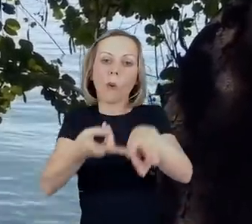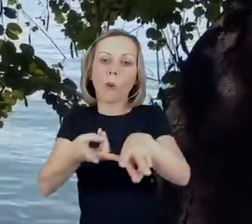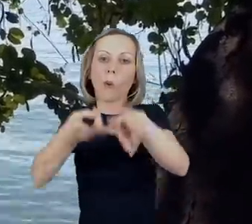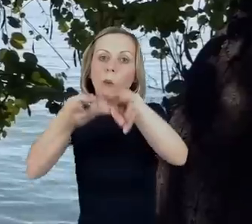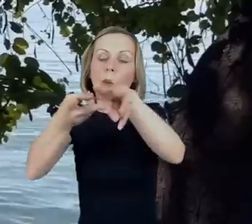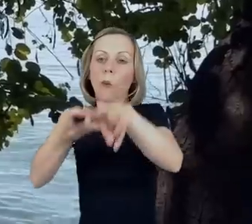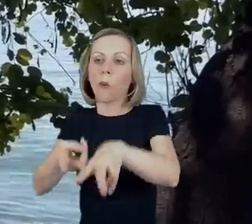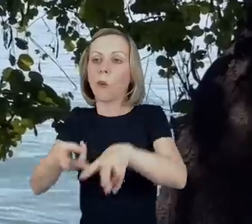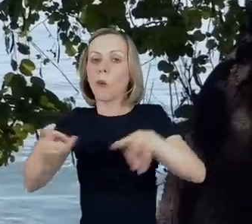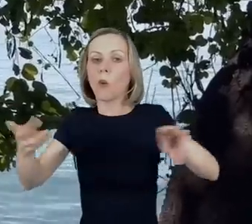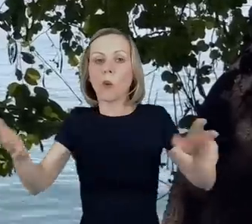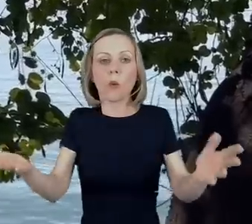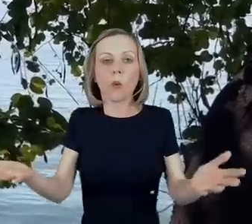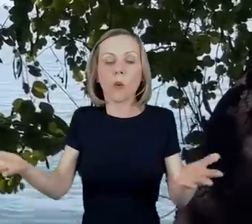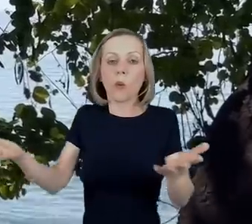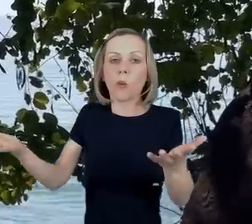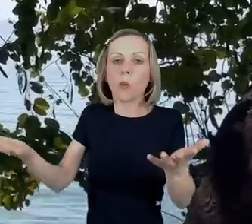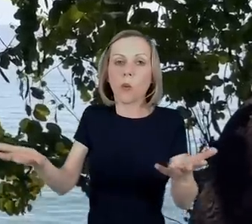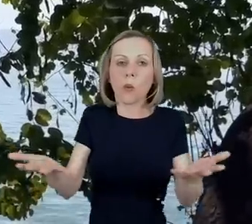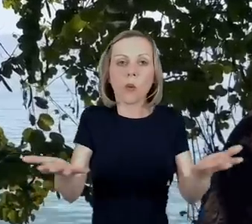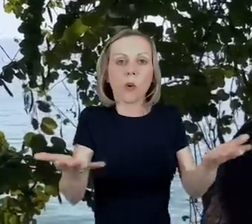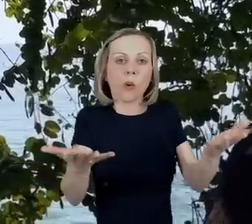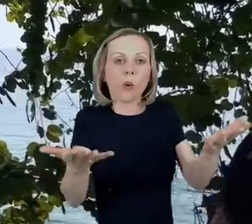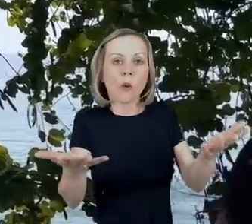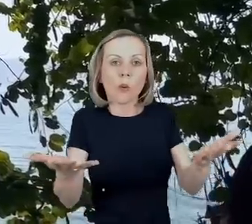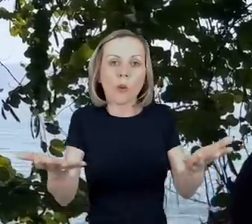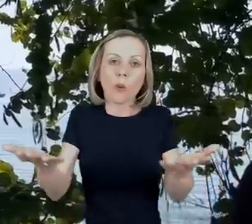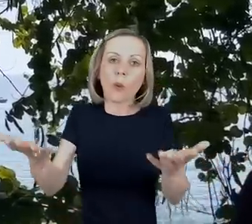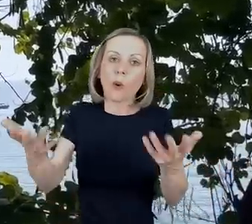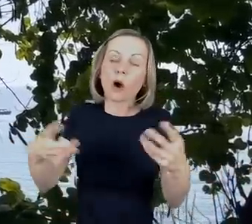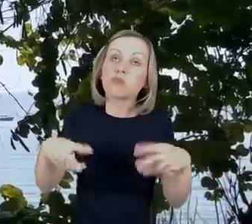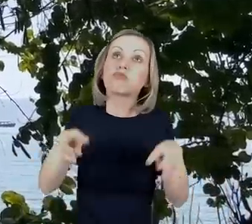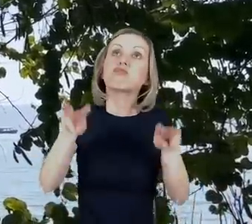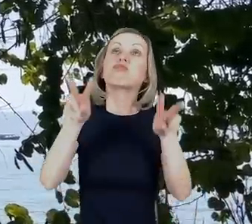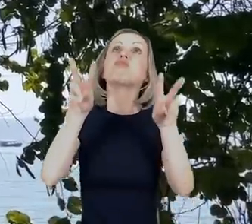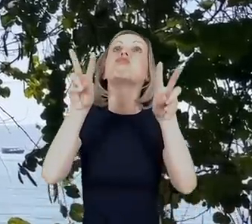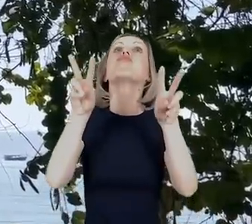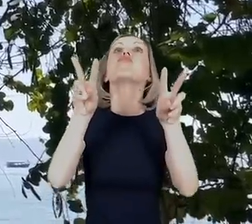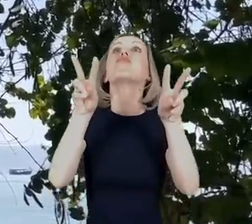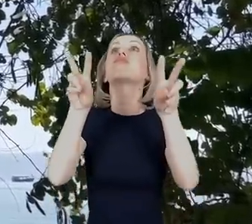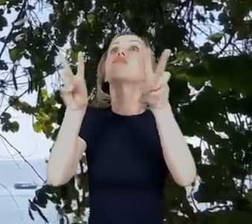holding the water as you float, with open hands,